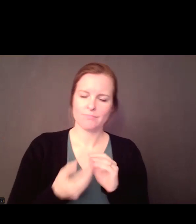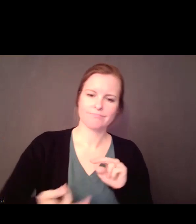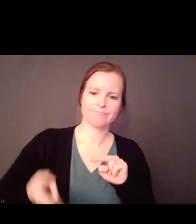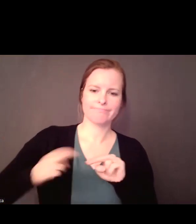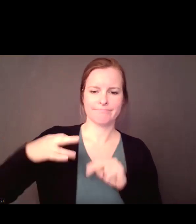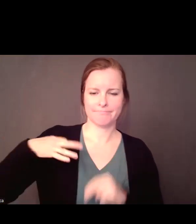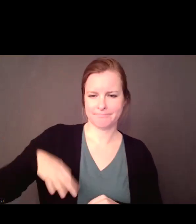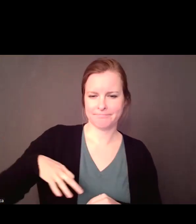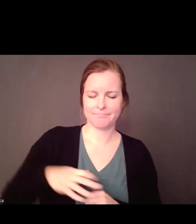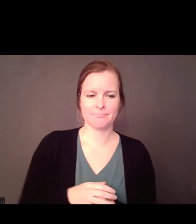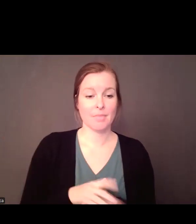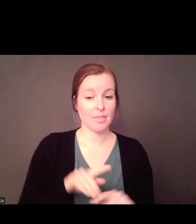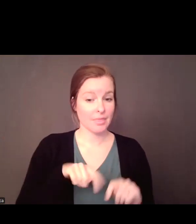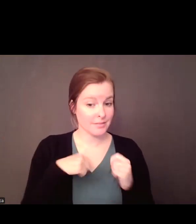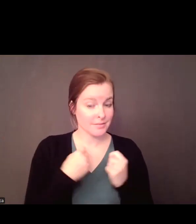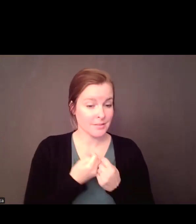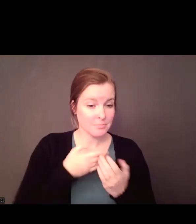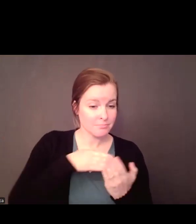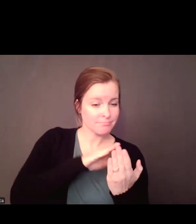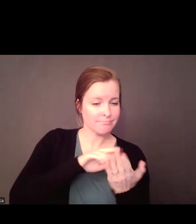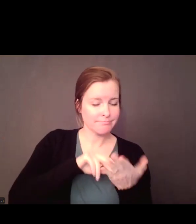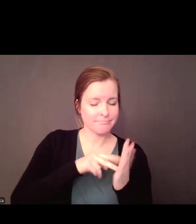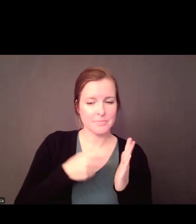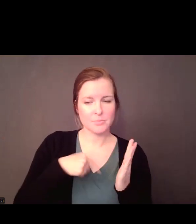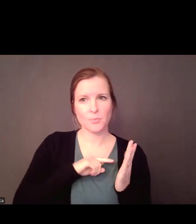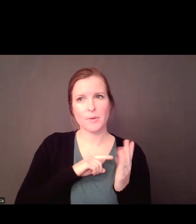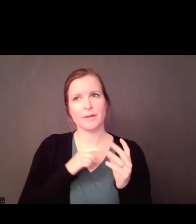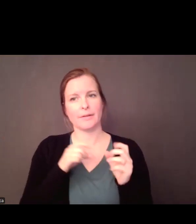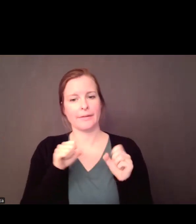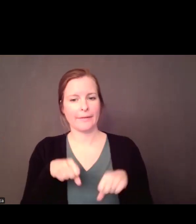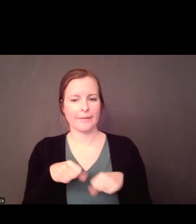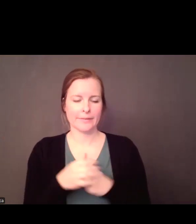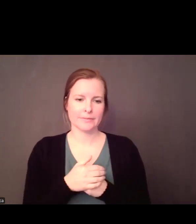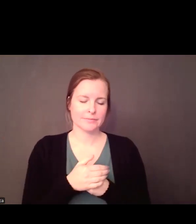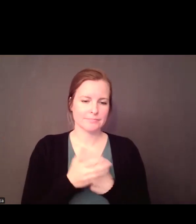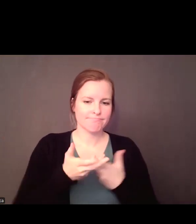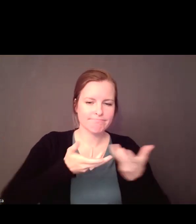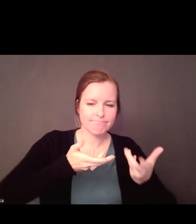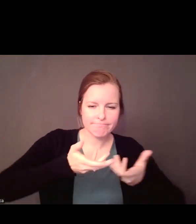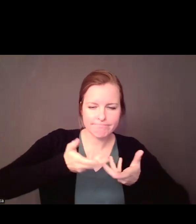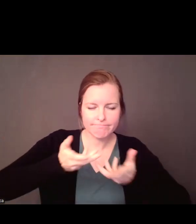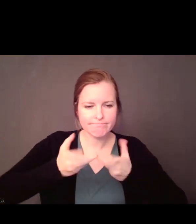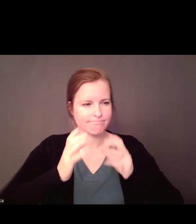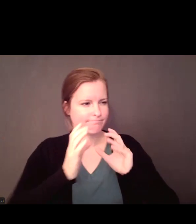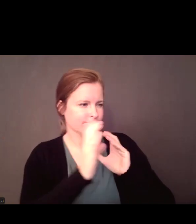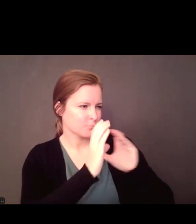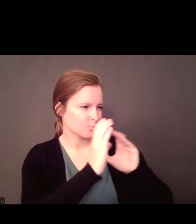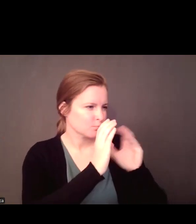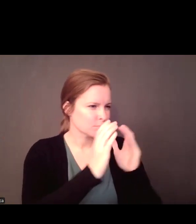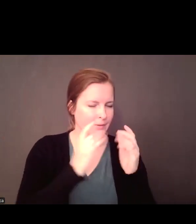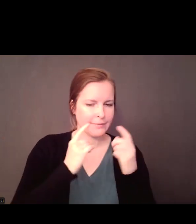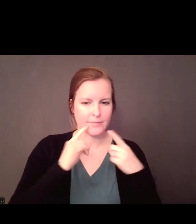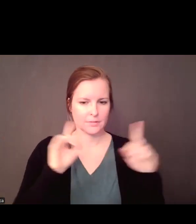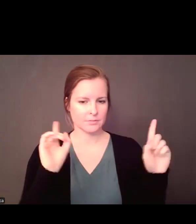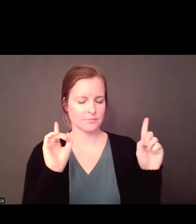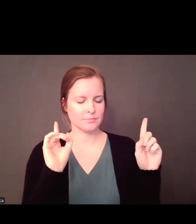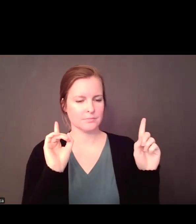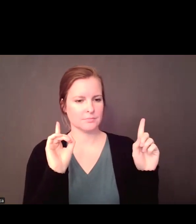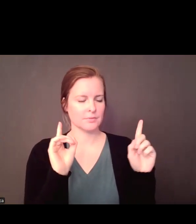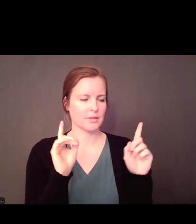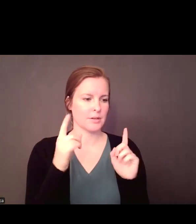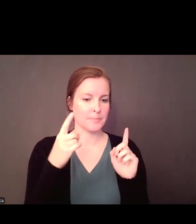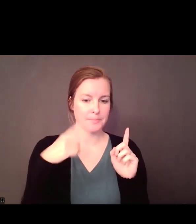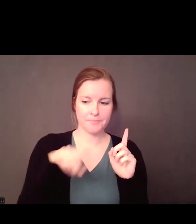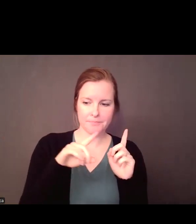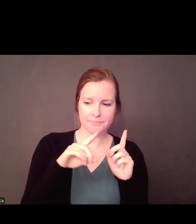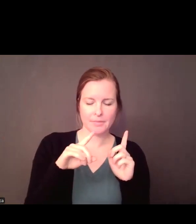team approach allows us to do things like have good, effective communication with folks that are involved in the case,